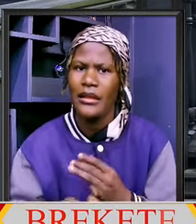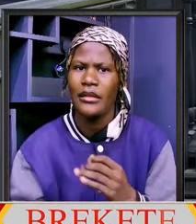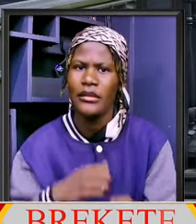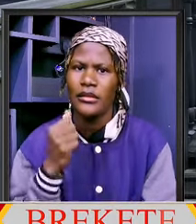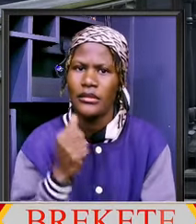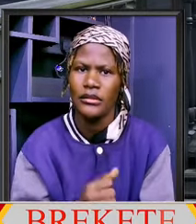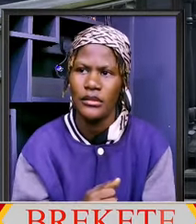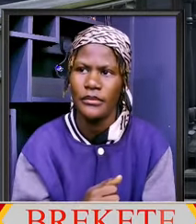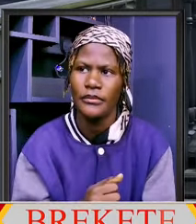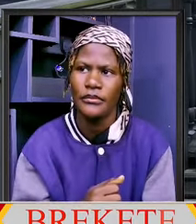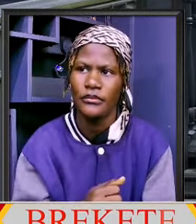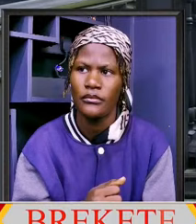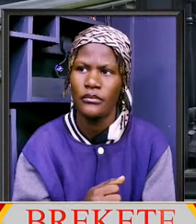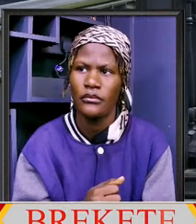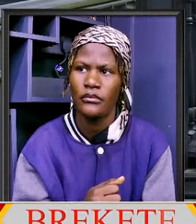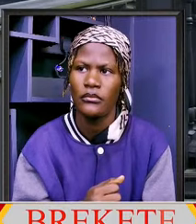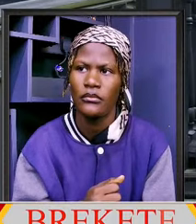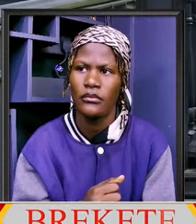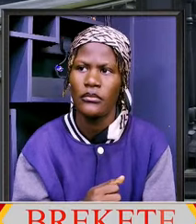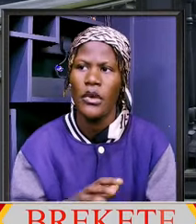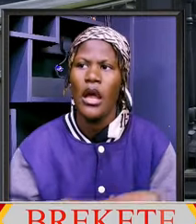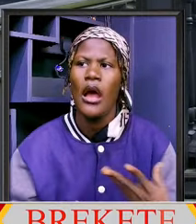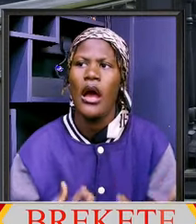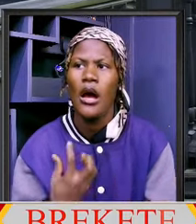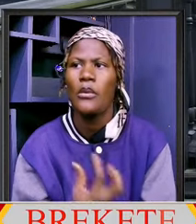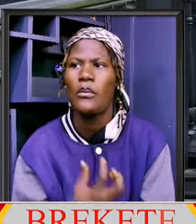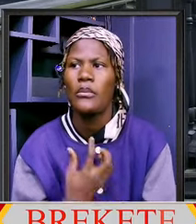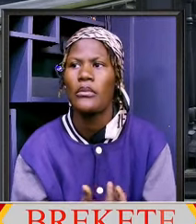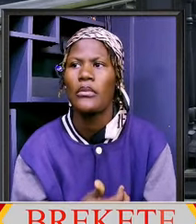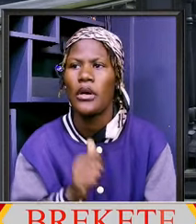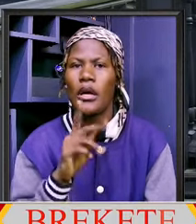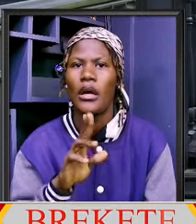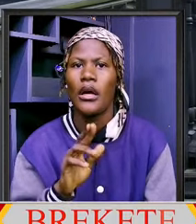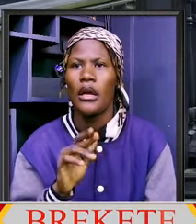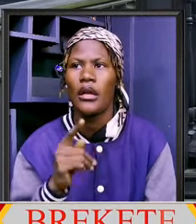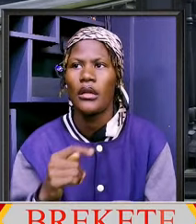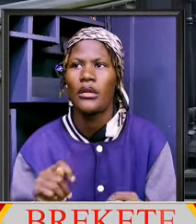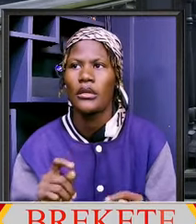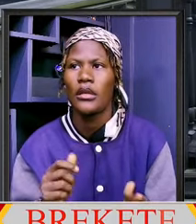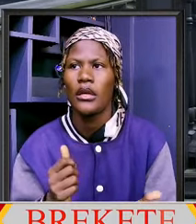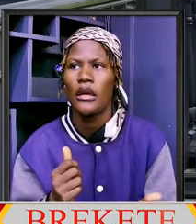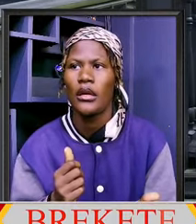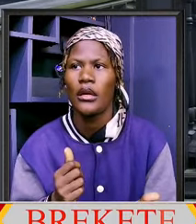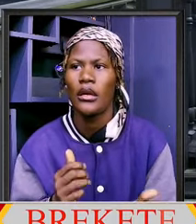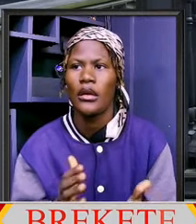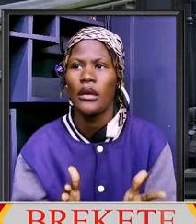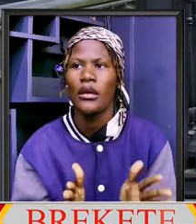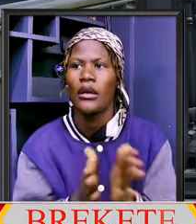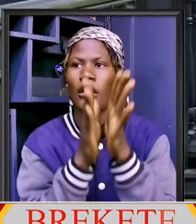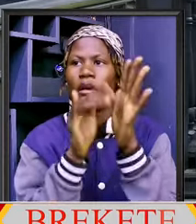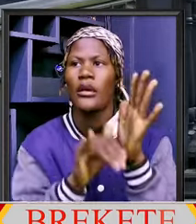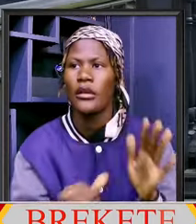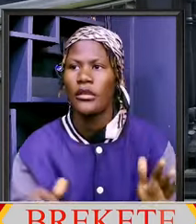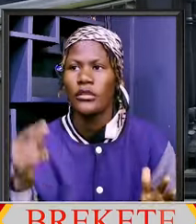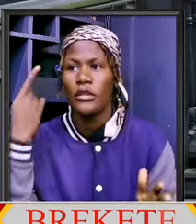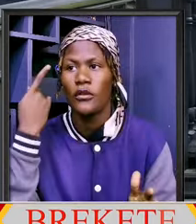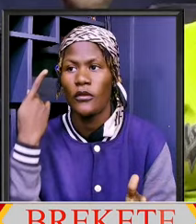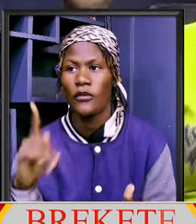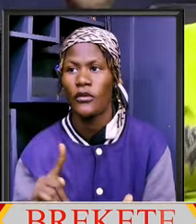So what are we saying now? How much are they asking for? Mama, how much did they ask?